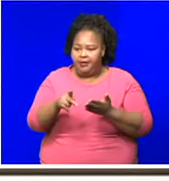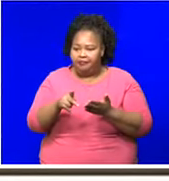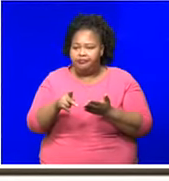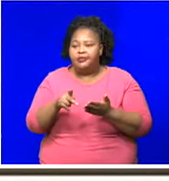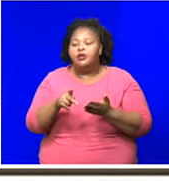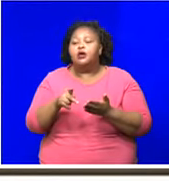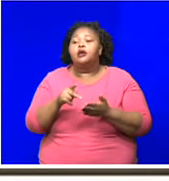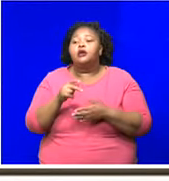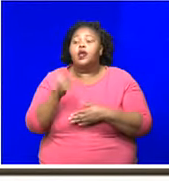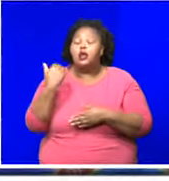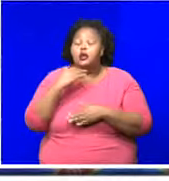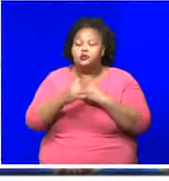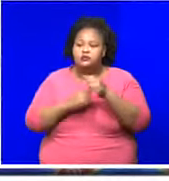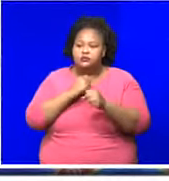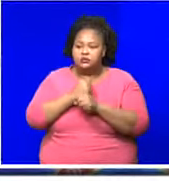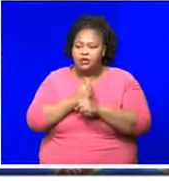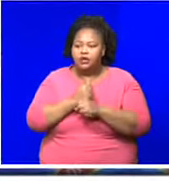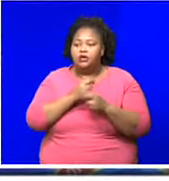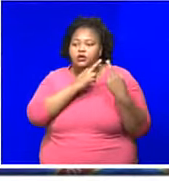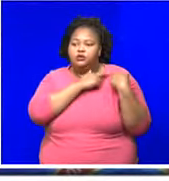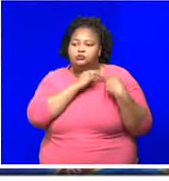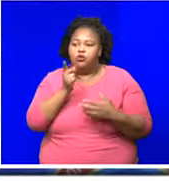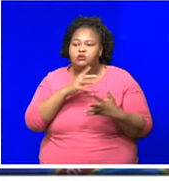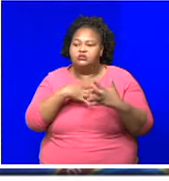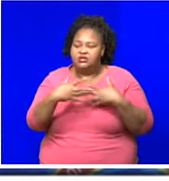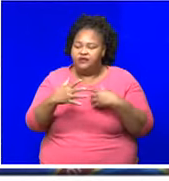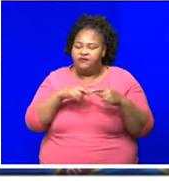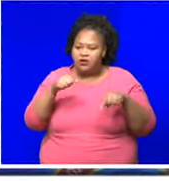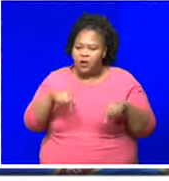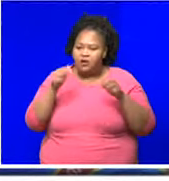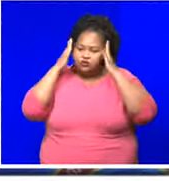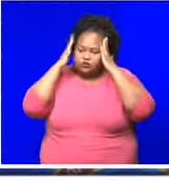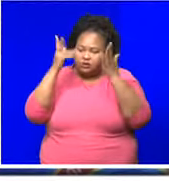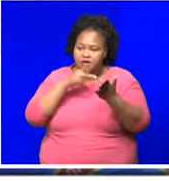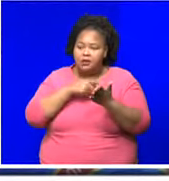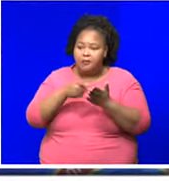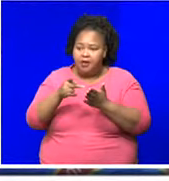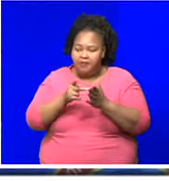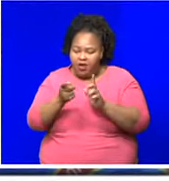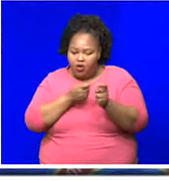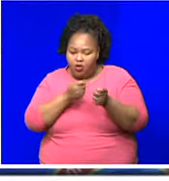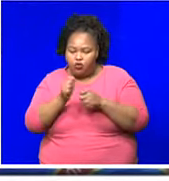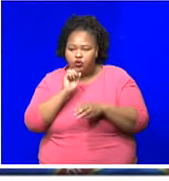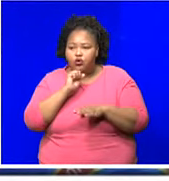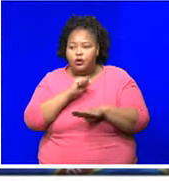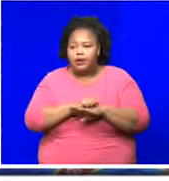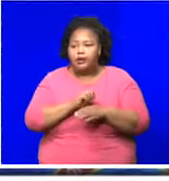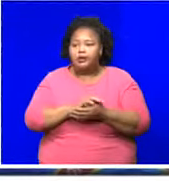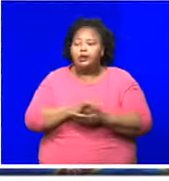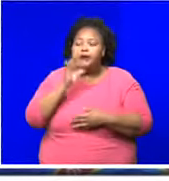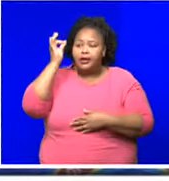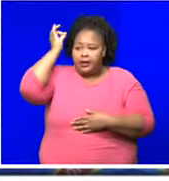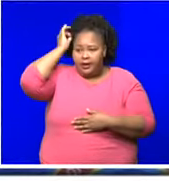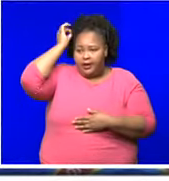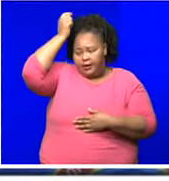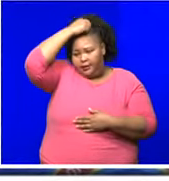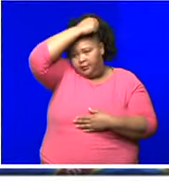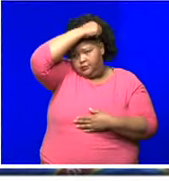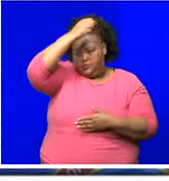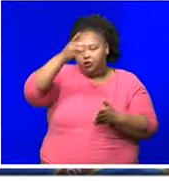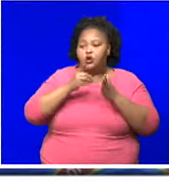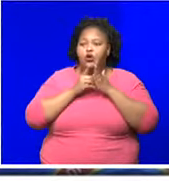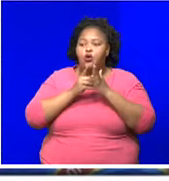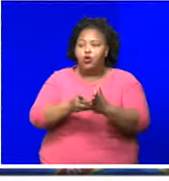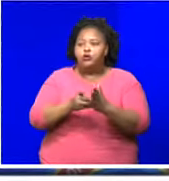country's payment systems. His Majesty King Eswatini III has graciously granted permission for the Parliament of Eswatini to host